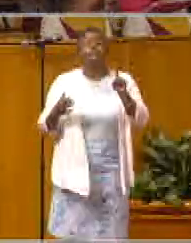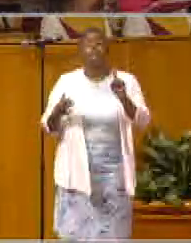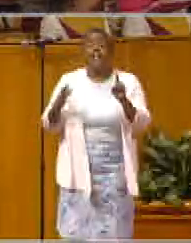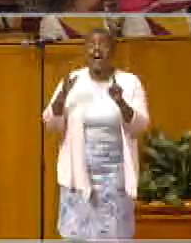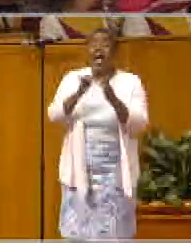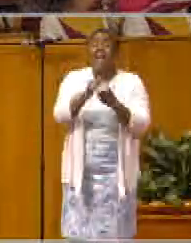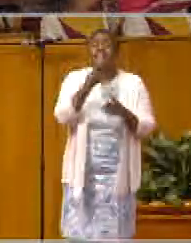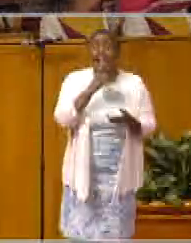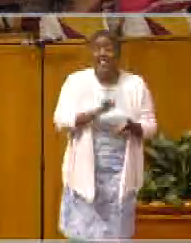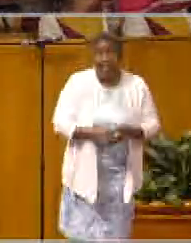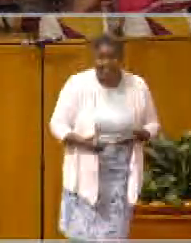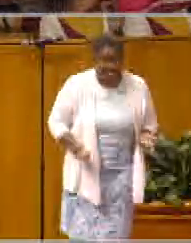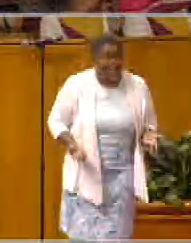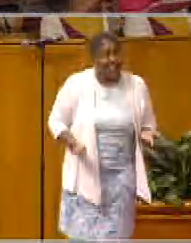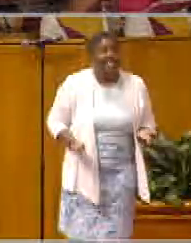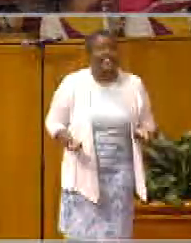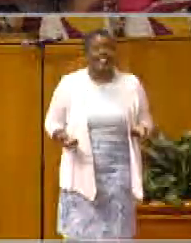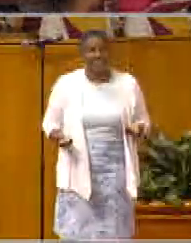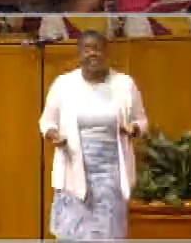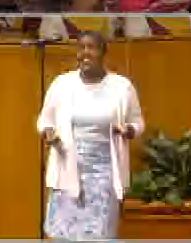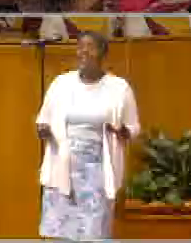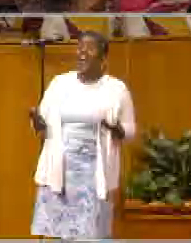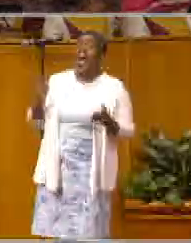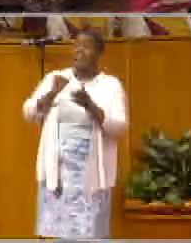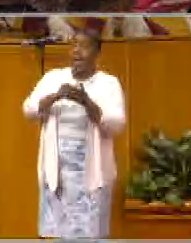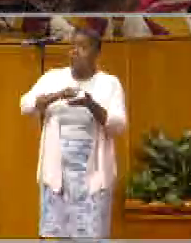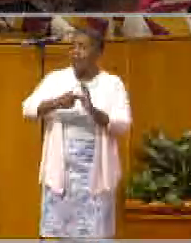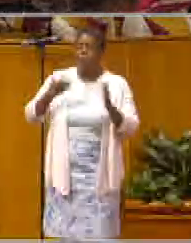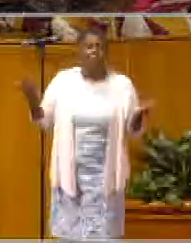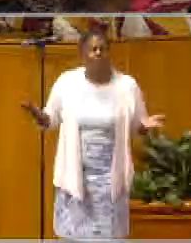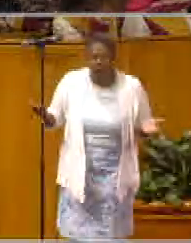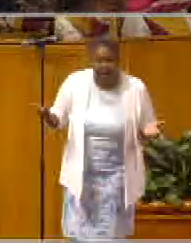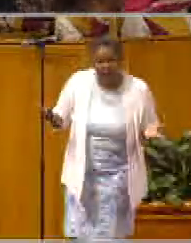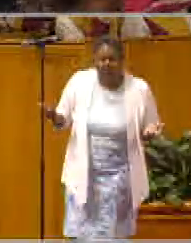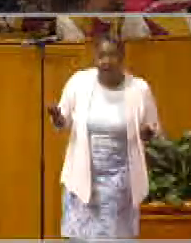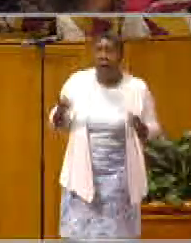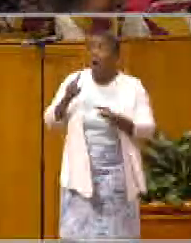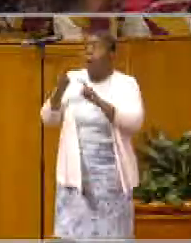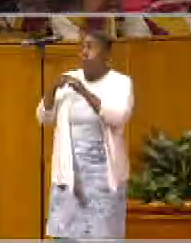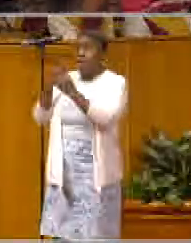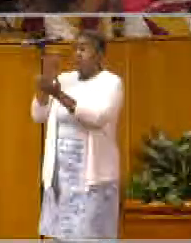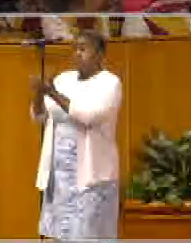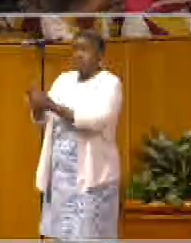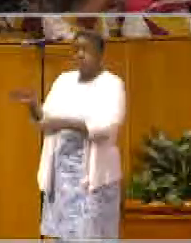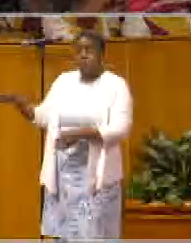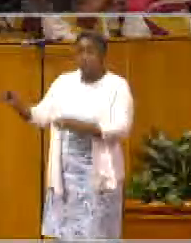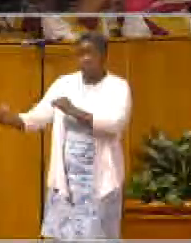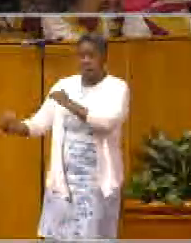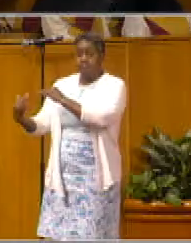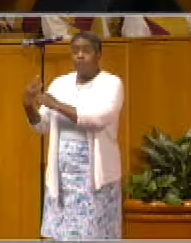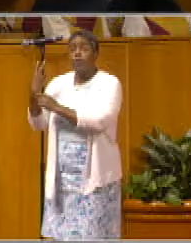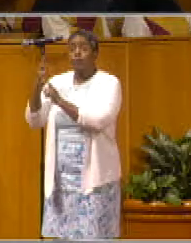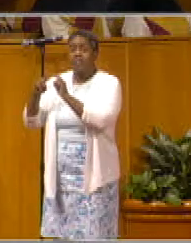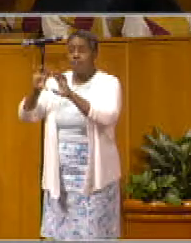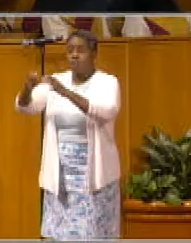Now, stay with me. That means that on the seashore, there were two groups of